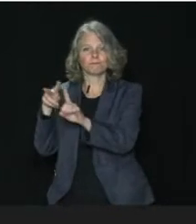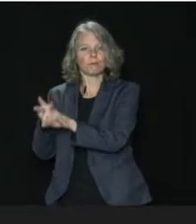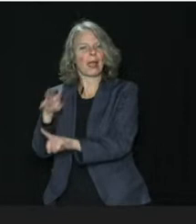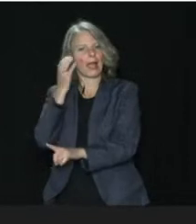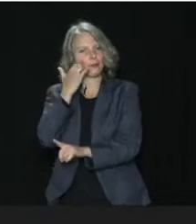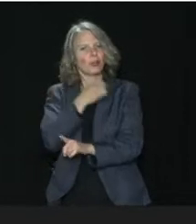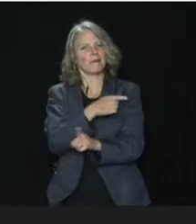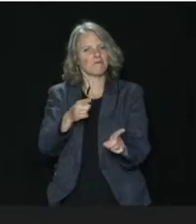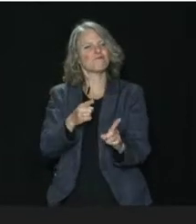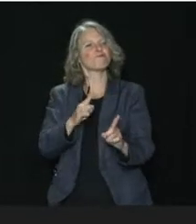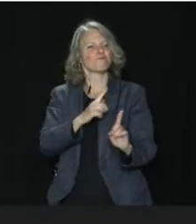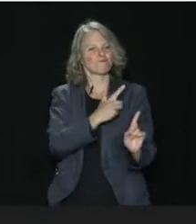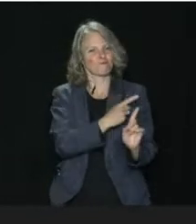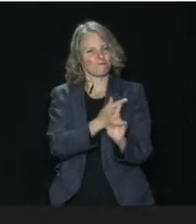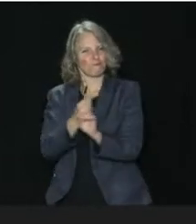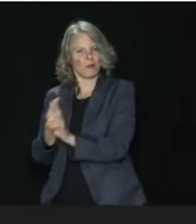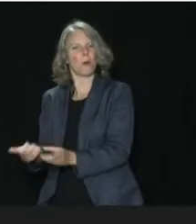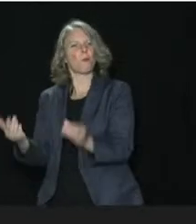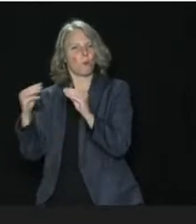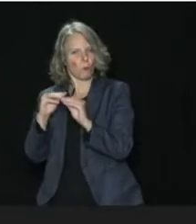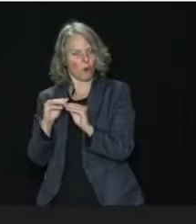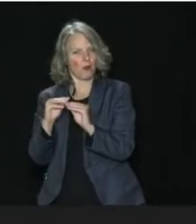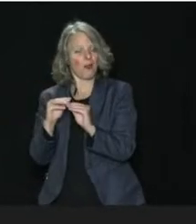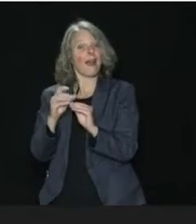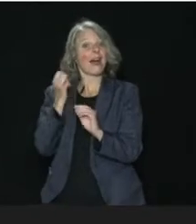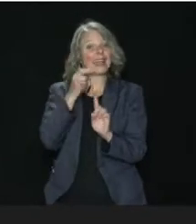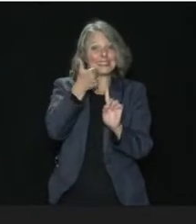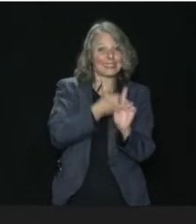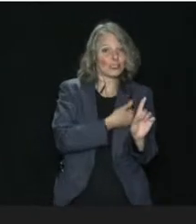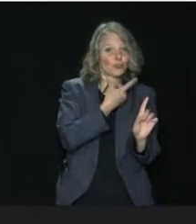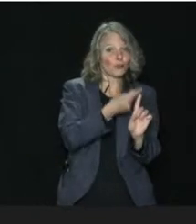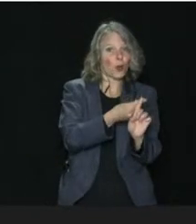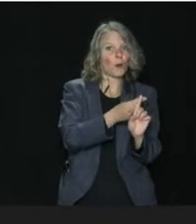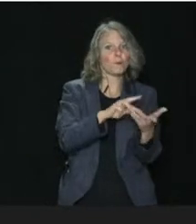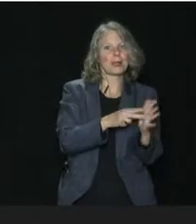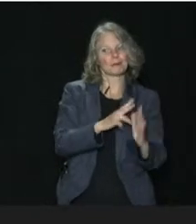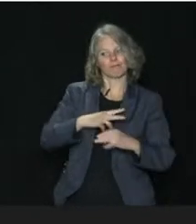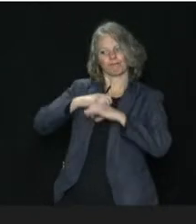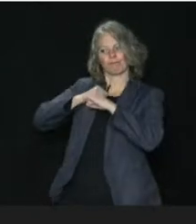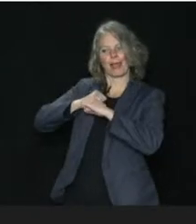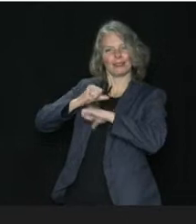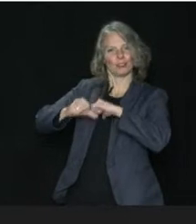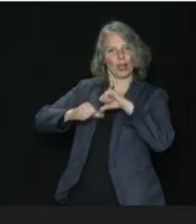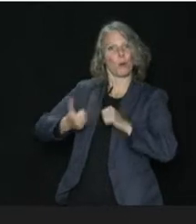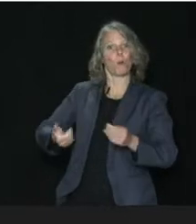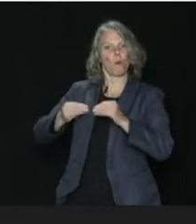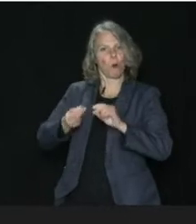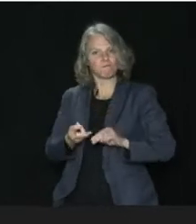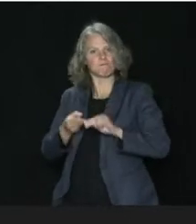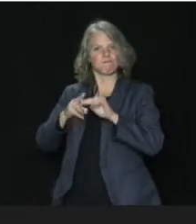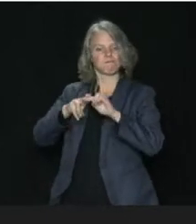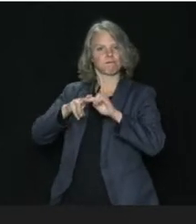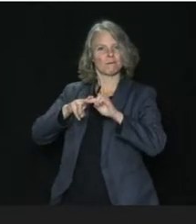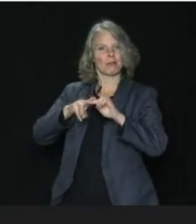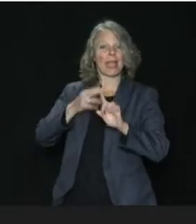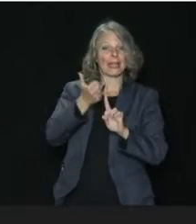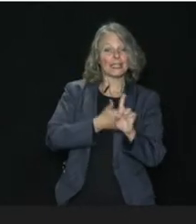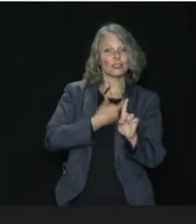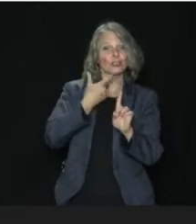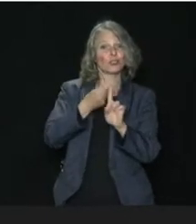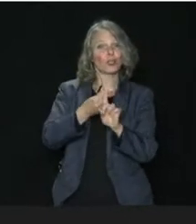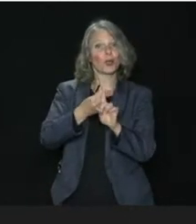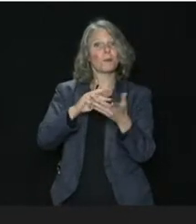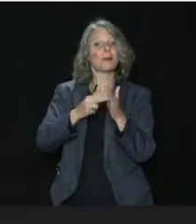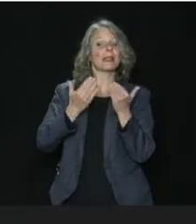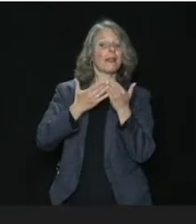being vaccinated. Every dose allows to protect another person. Every dose is a step towards